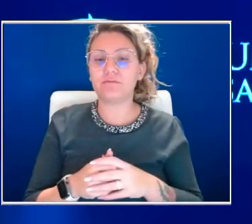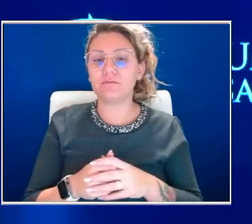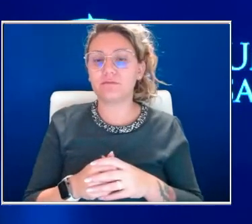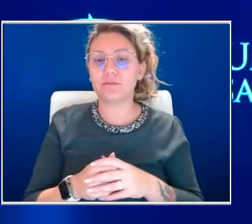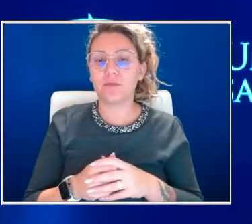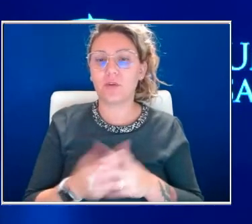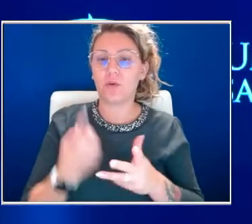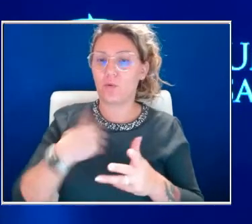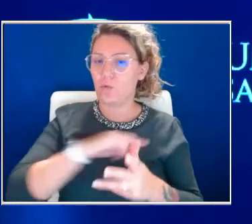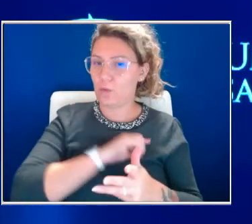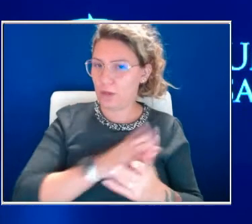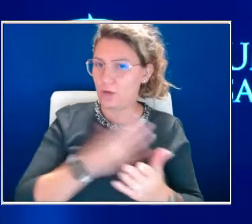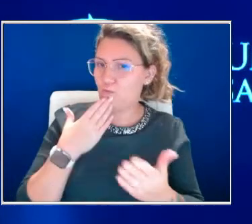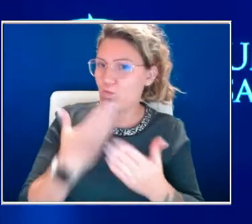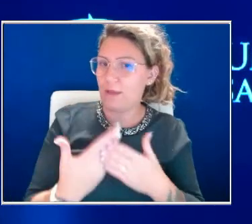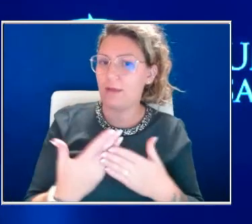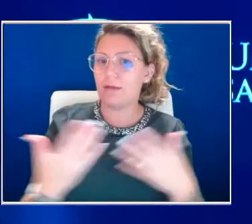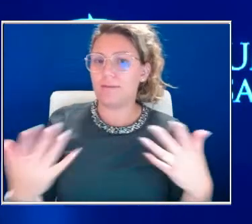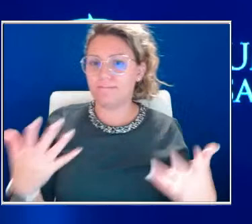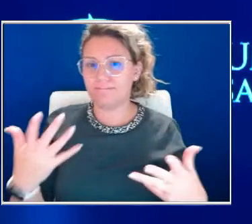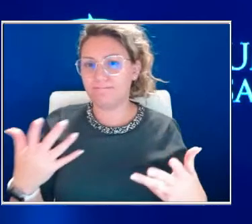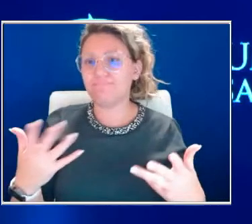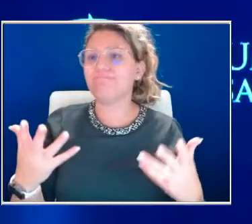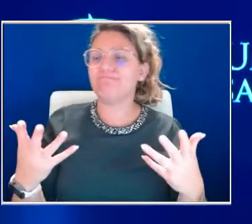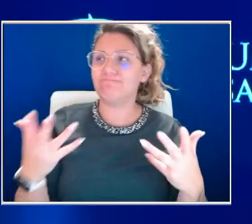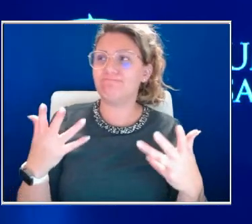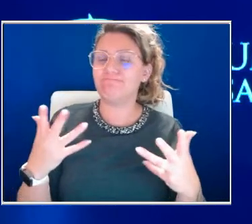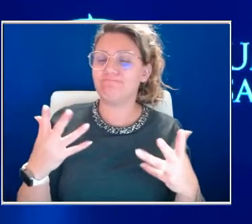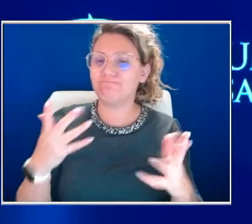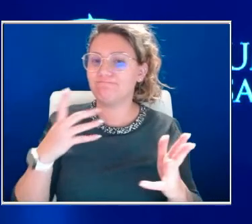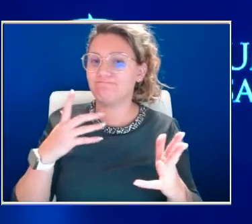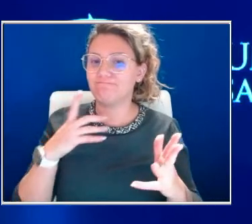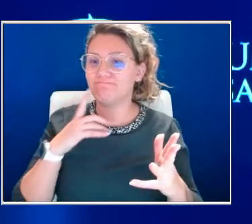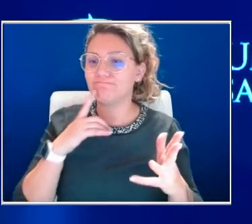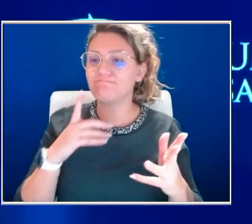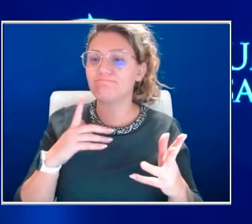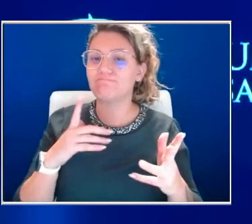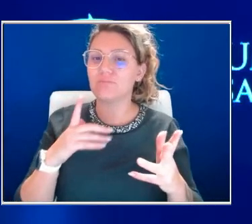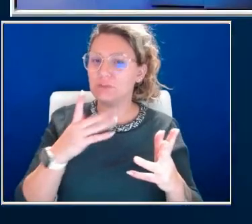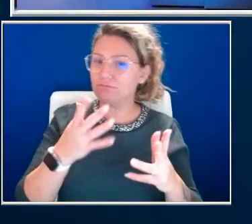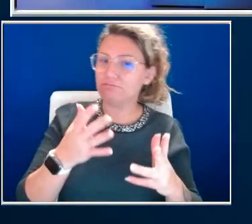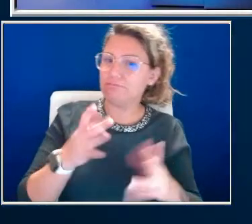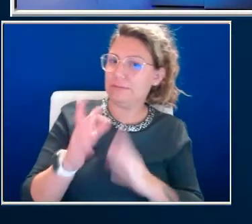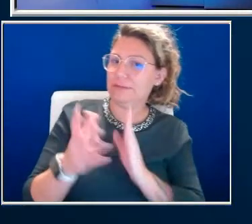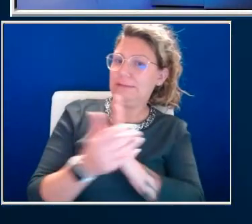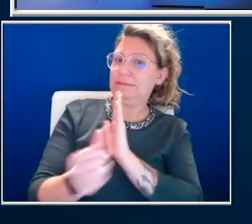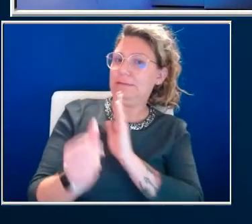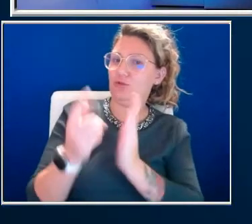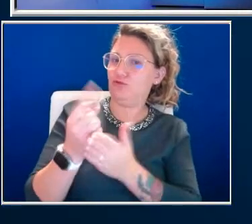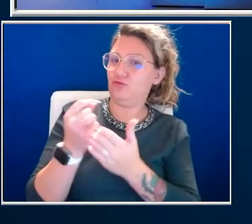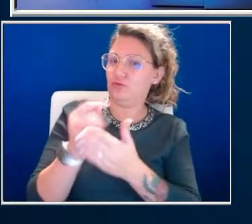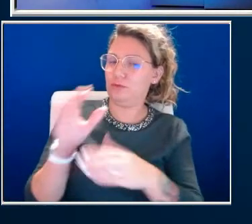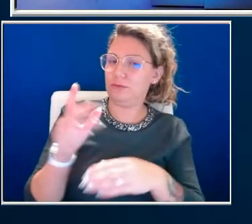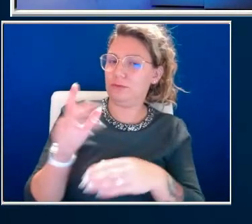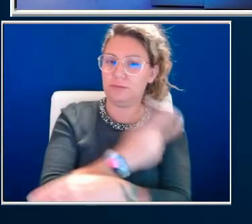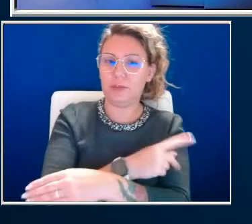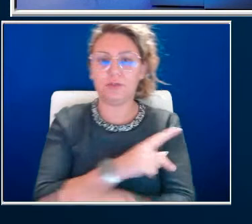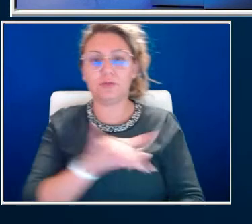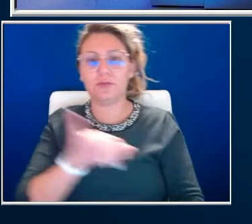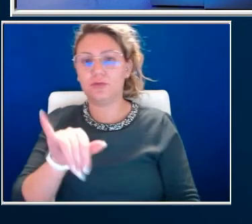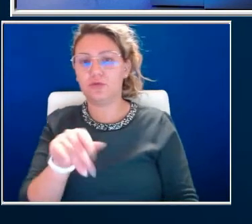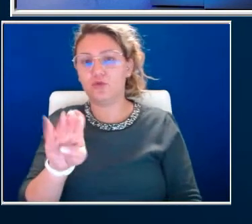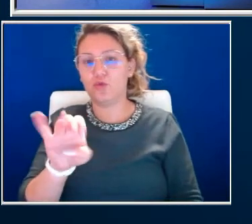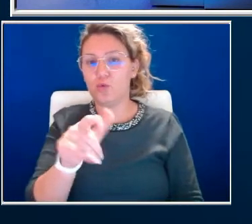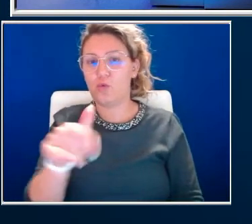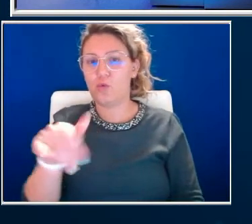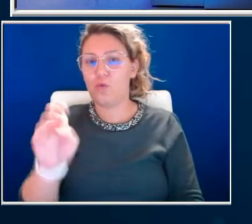well equipped to treat those patients. So Joellen's asking about flat blue veins. I don't know if